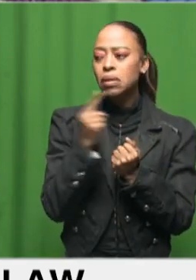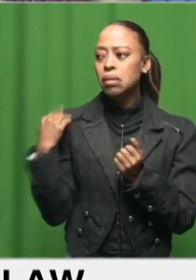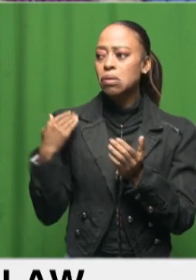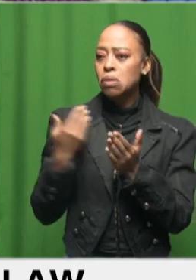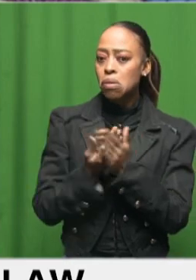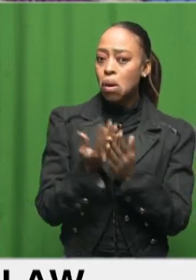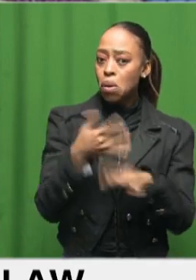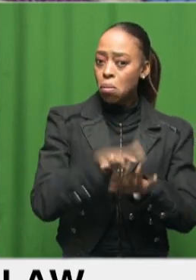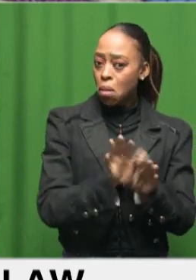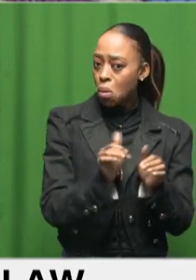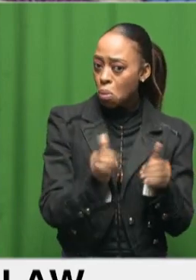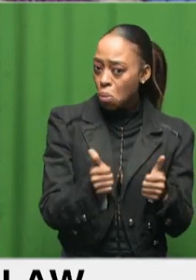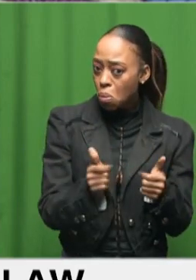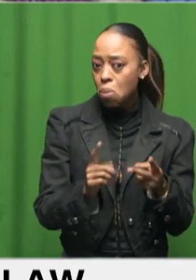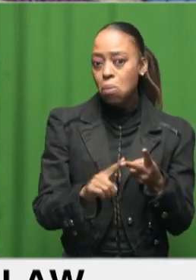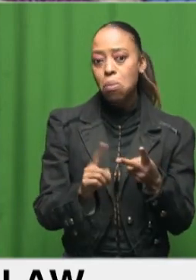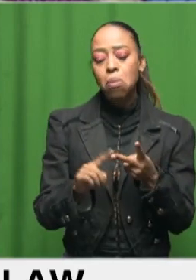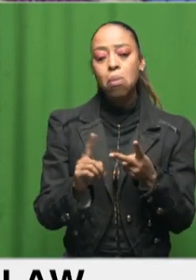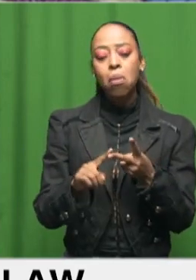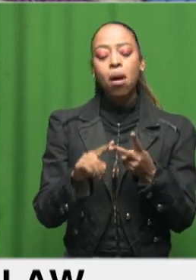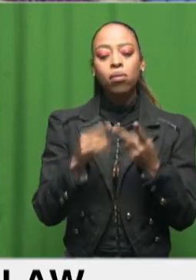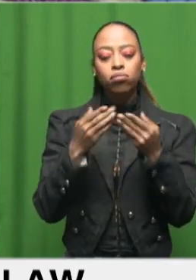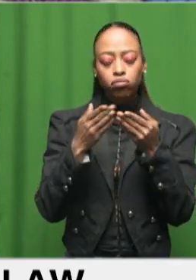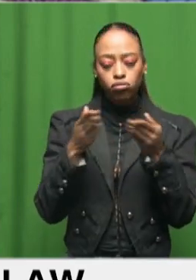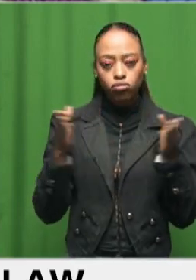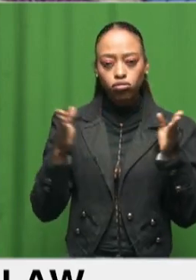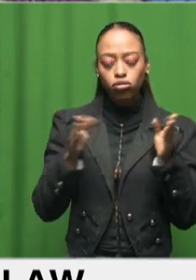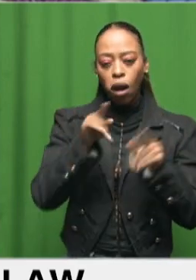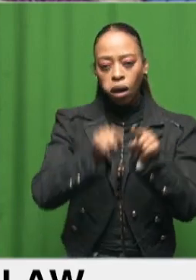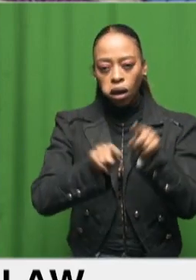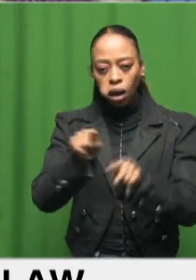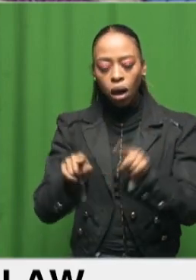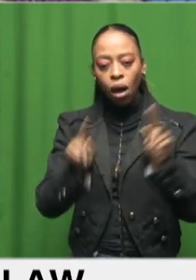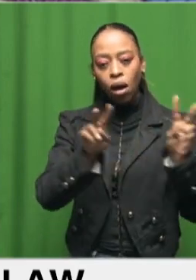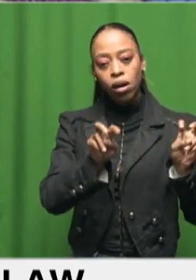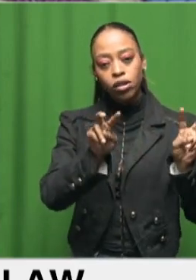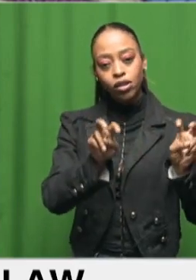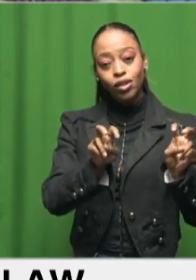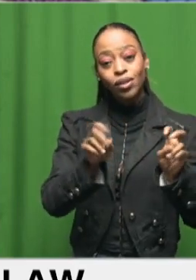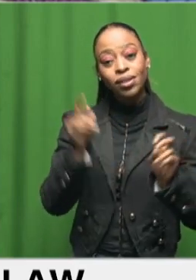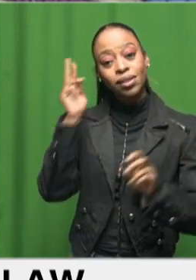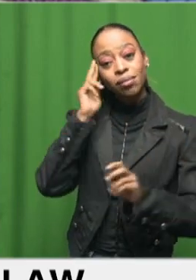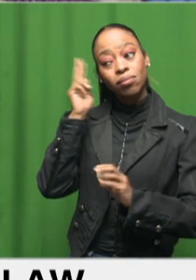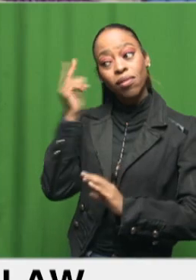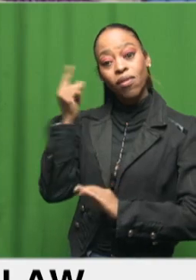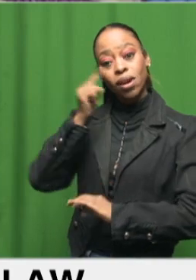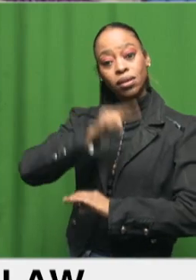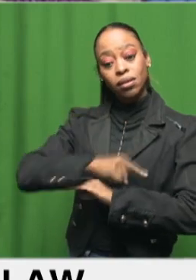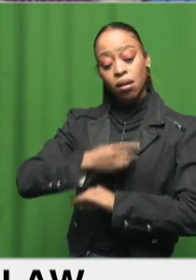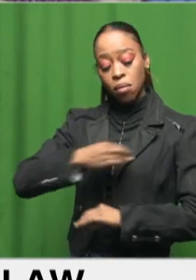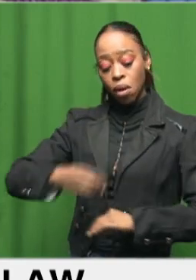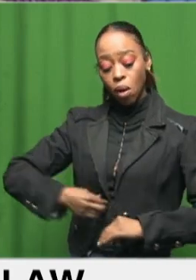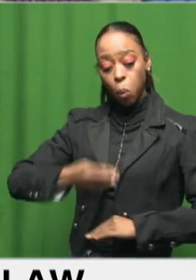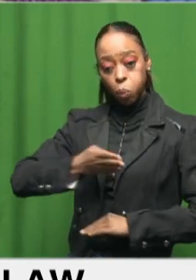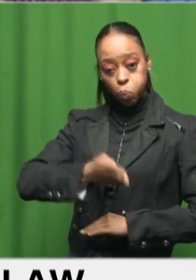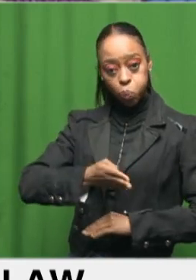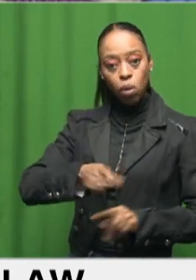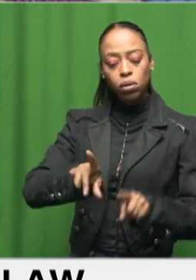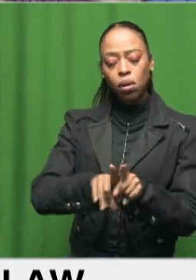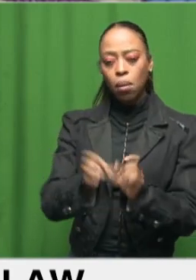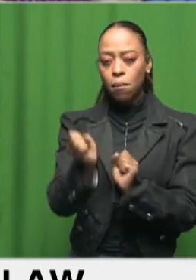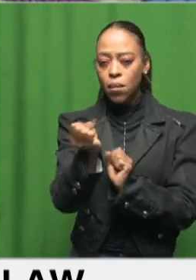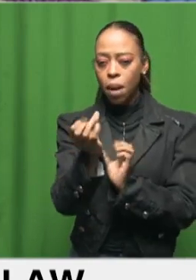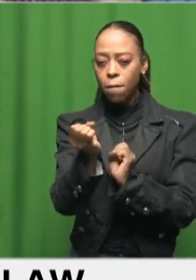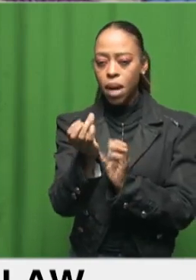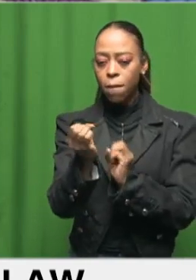implementing the Constitution. So we looked at a wide range of issues. You know, the first day the President was here and he himself covered a number